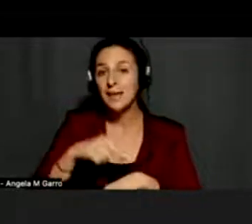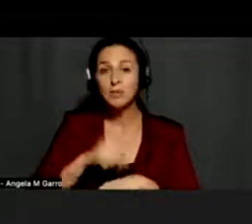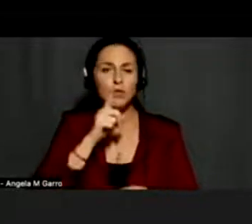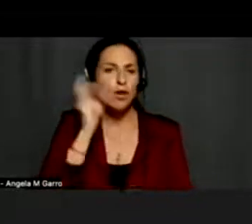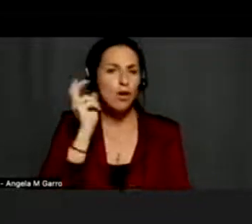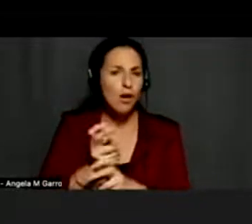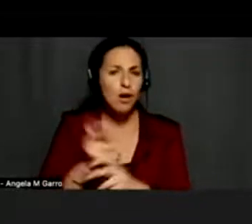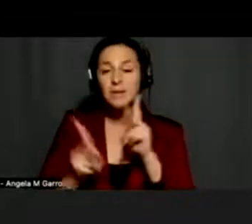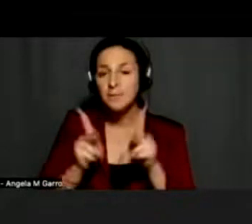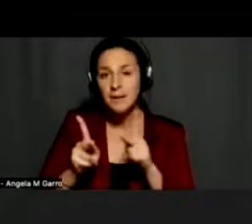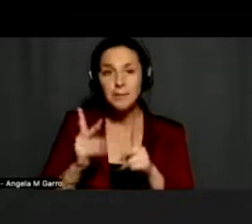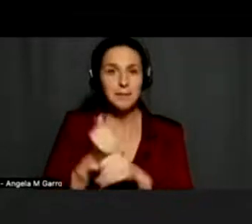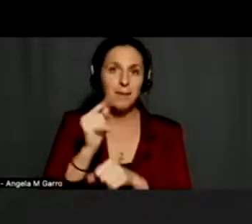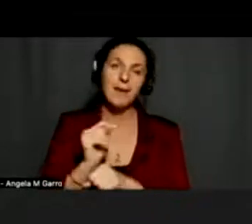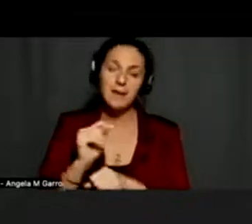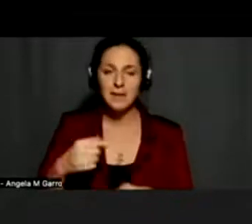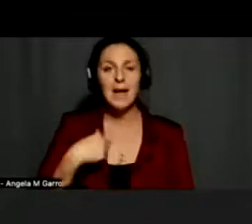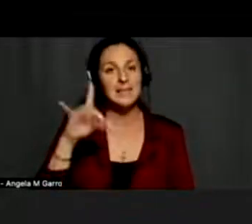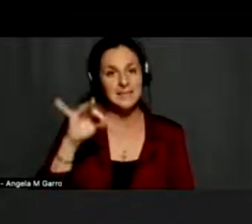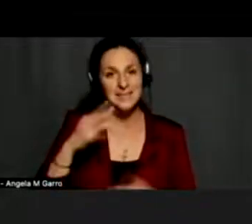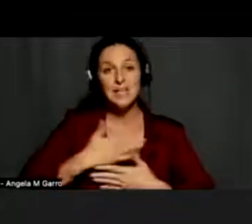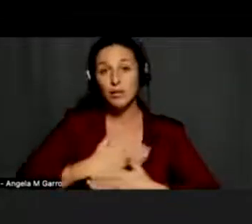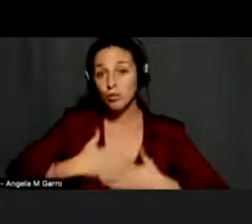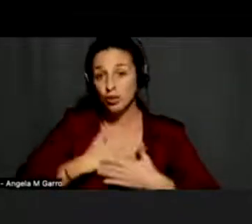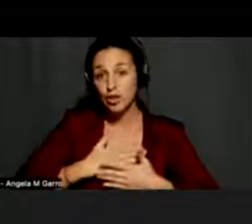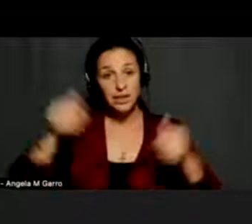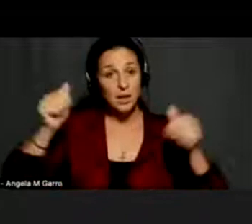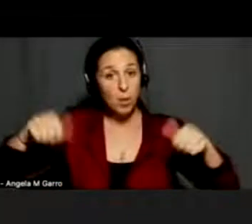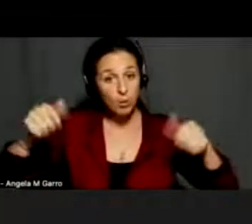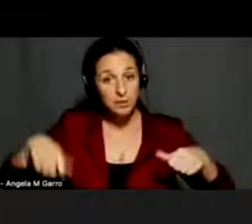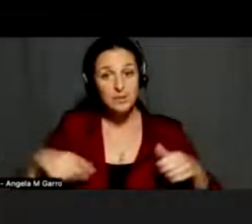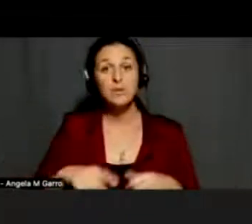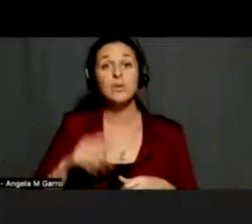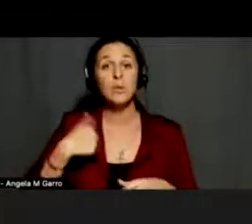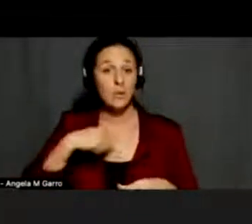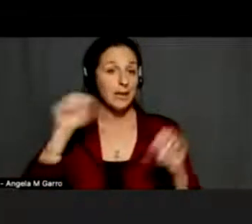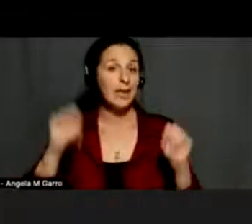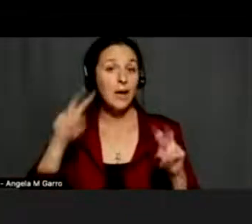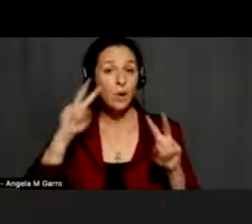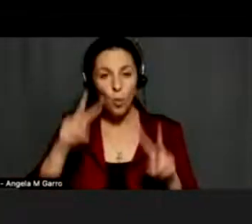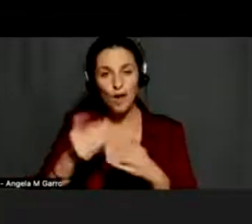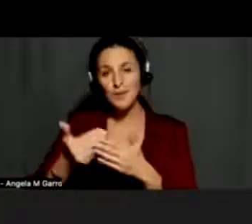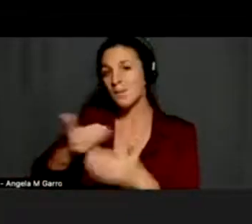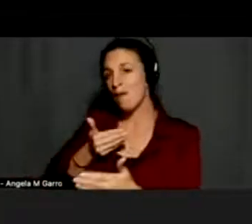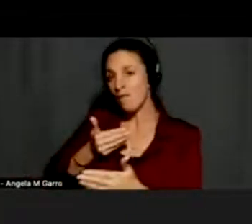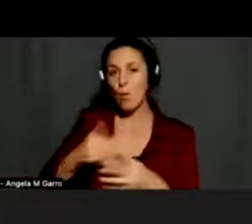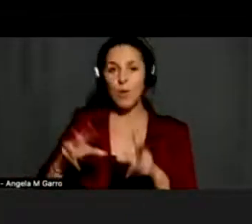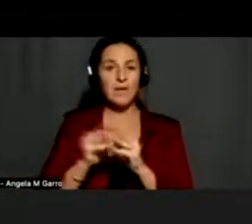to make it, I did appreciate posting that so that we could watch it before the meeting